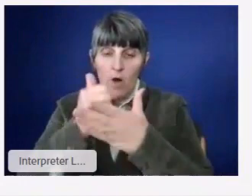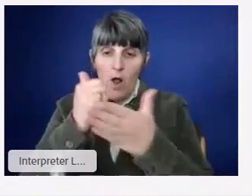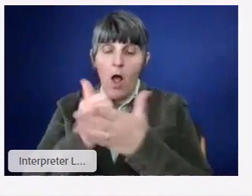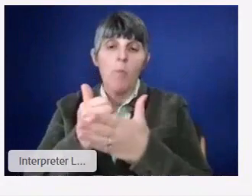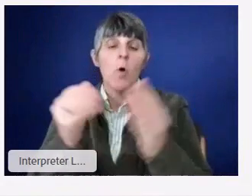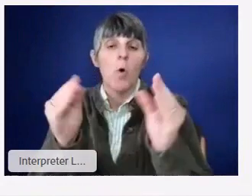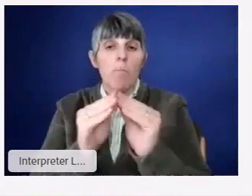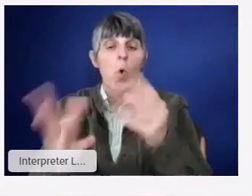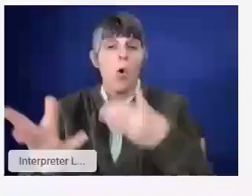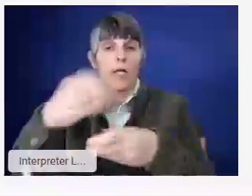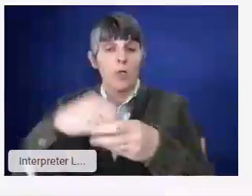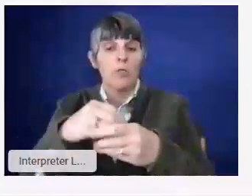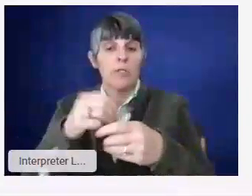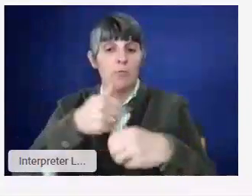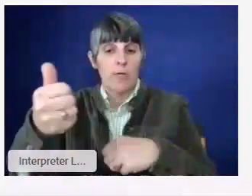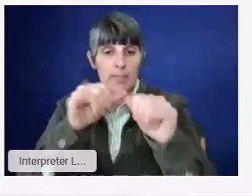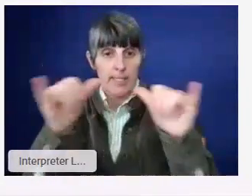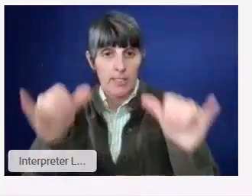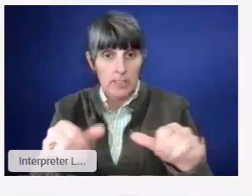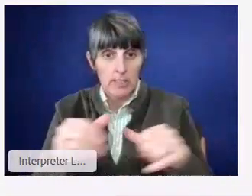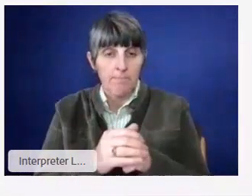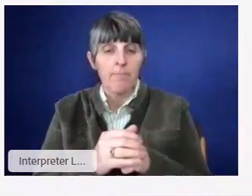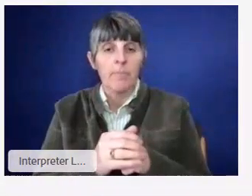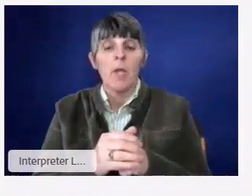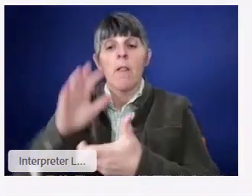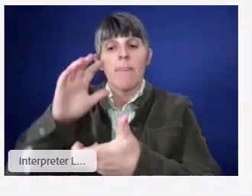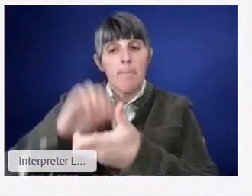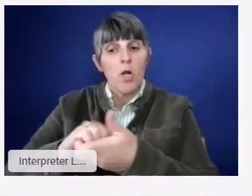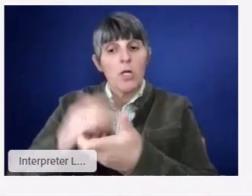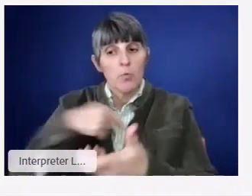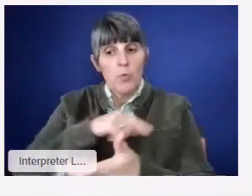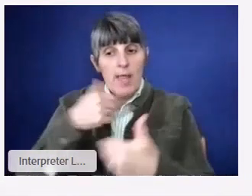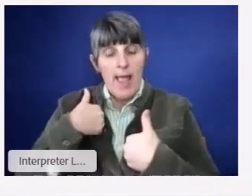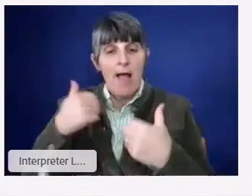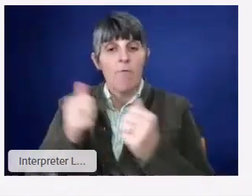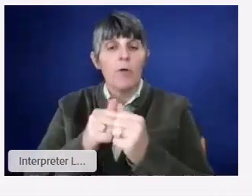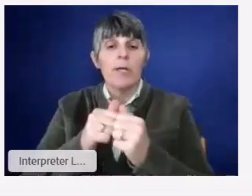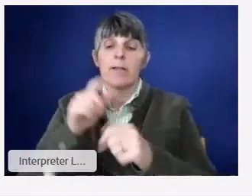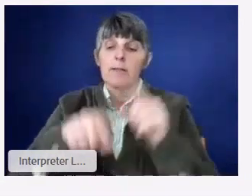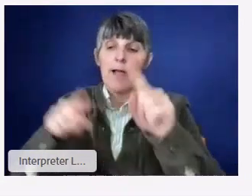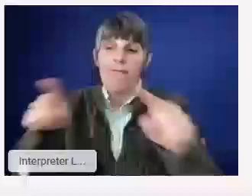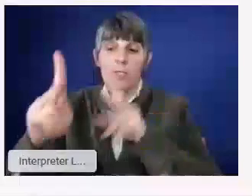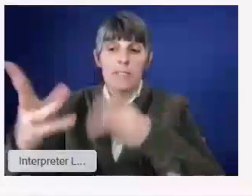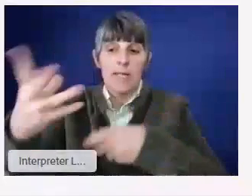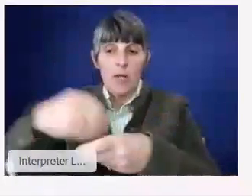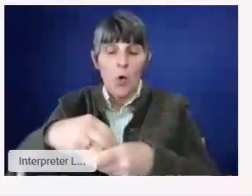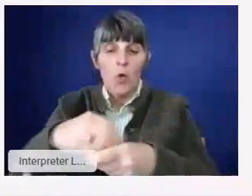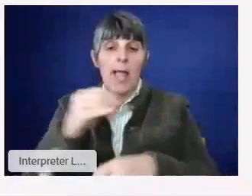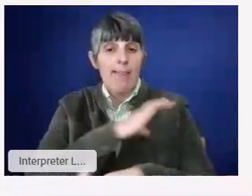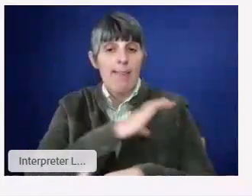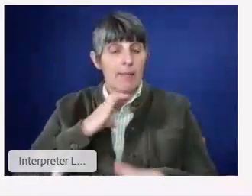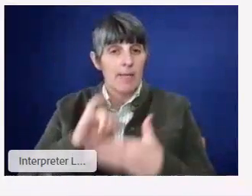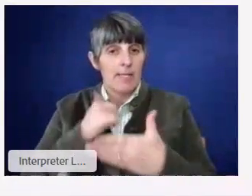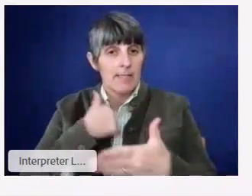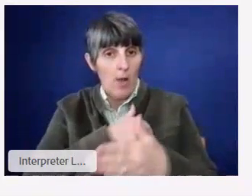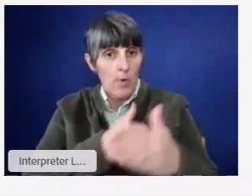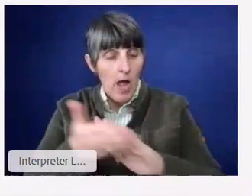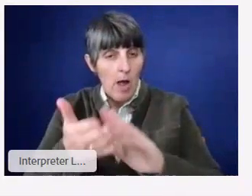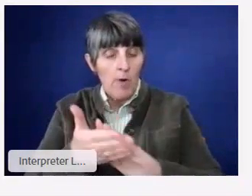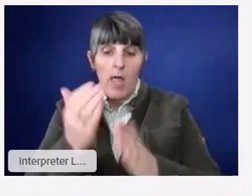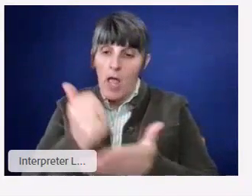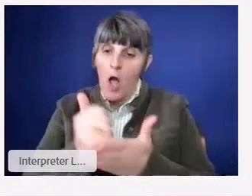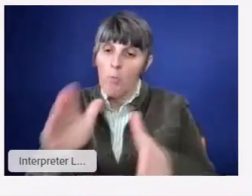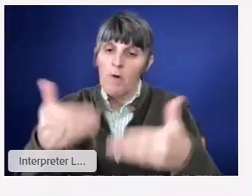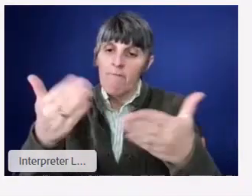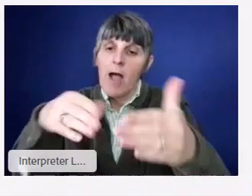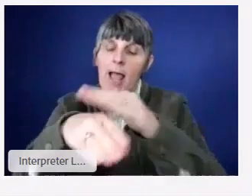inclusive transportation system, the partnerships we all have with diverse stakeholders and the committees that we operate help provide us